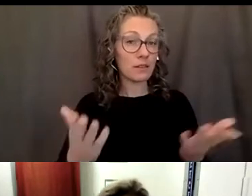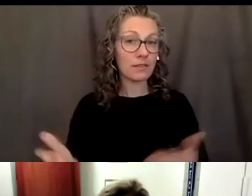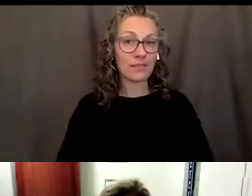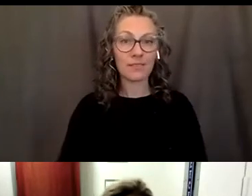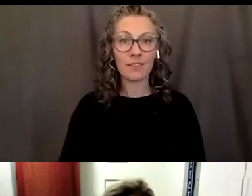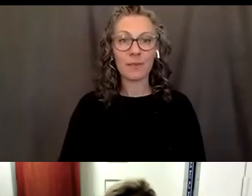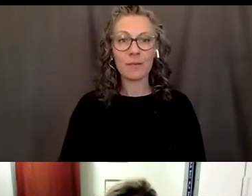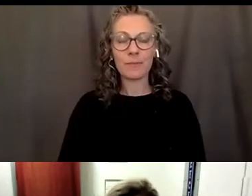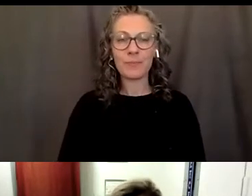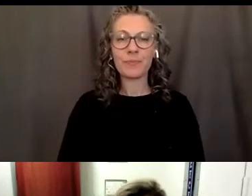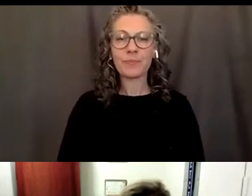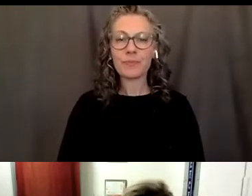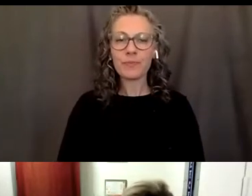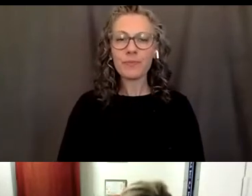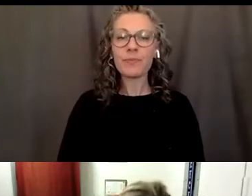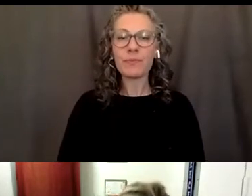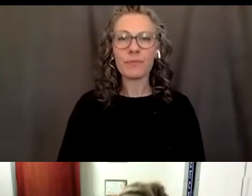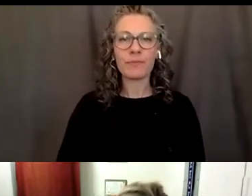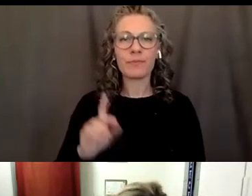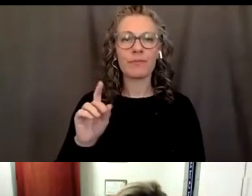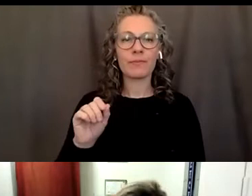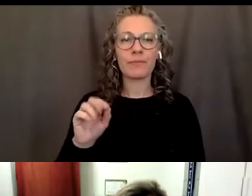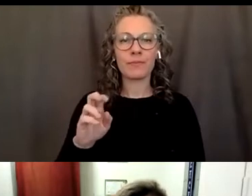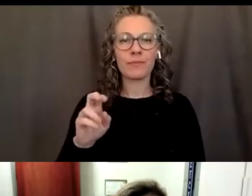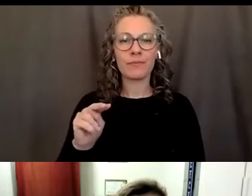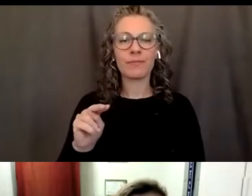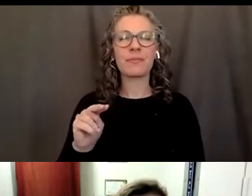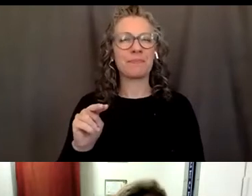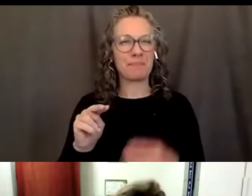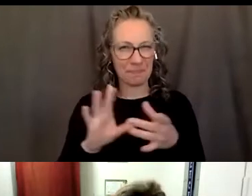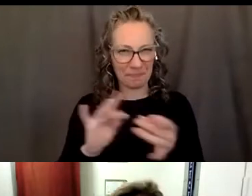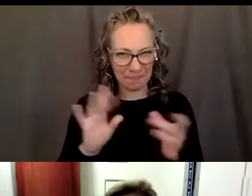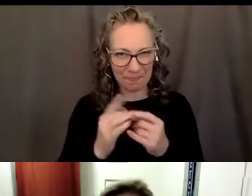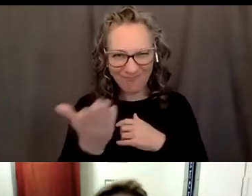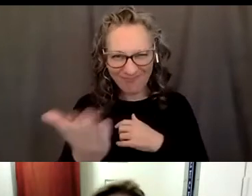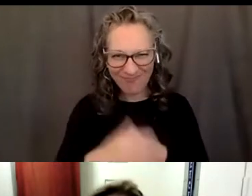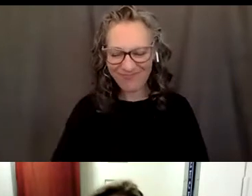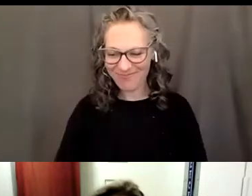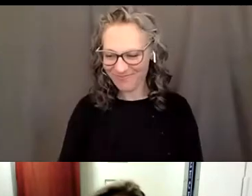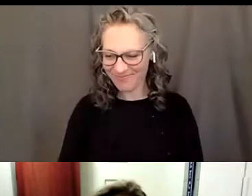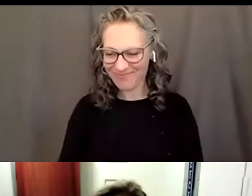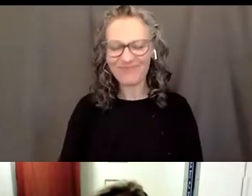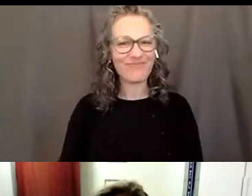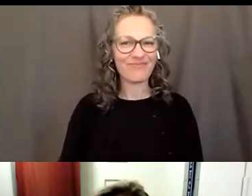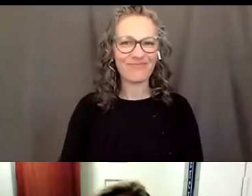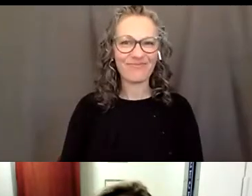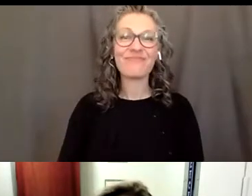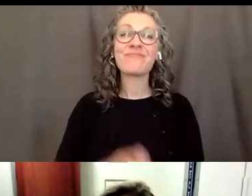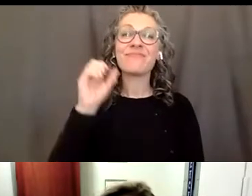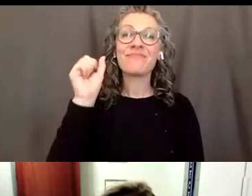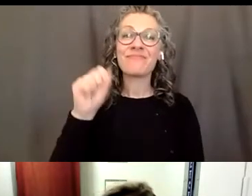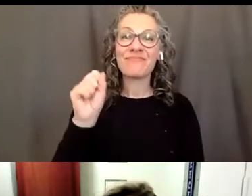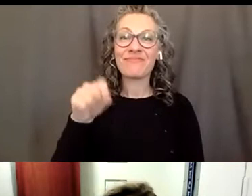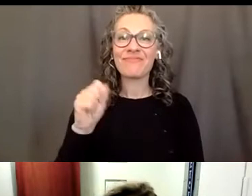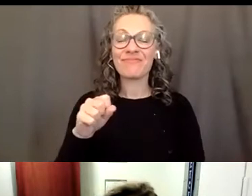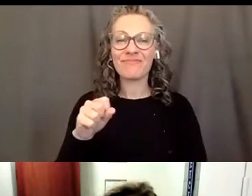panel? Oh, and Karen has something else to share about this while we're exploring. Go ahead. Okay, just figured I'd continue the conversation a